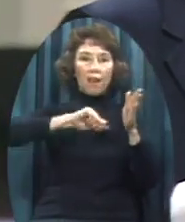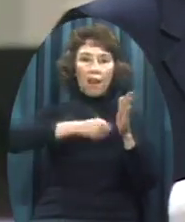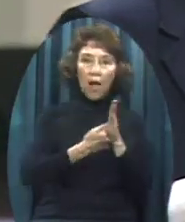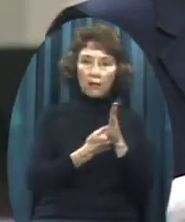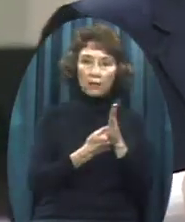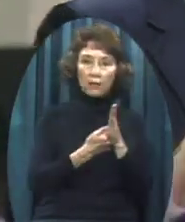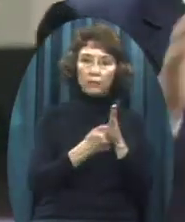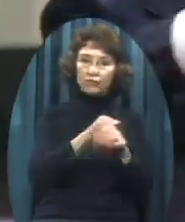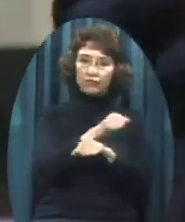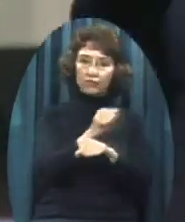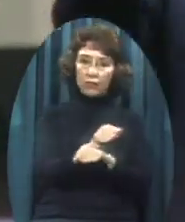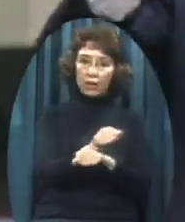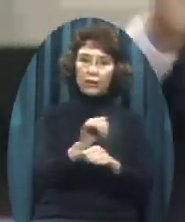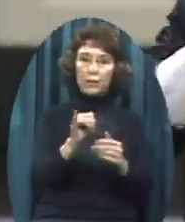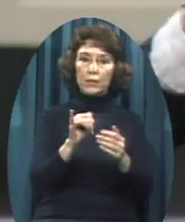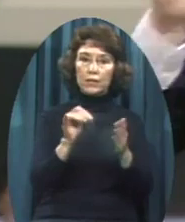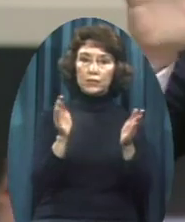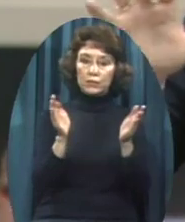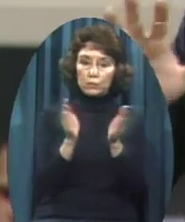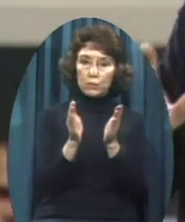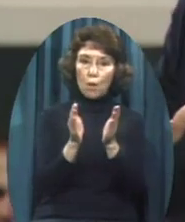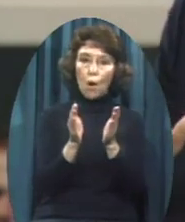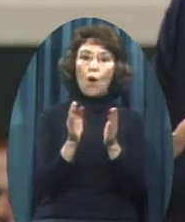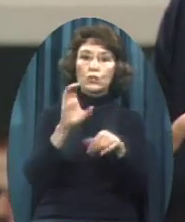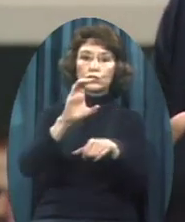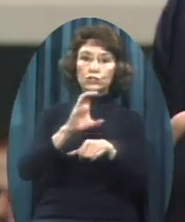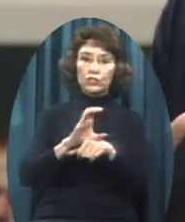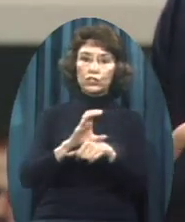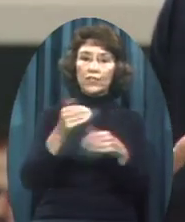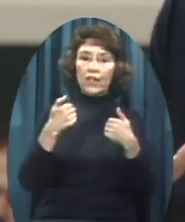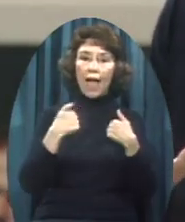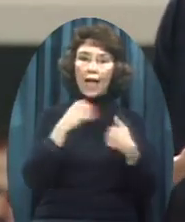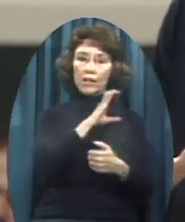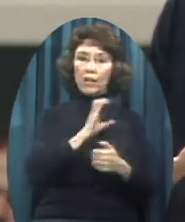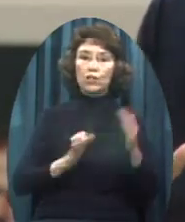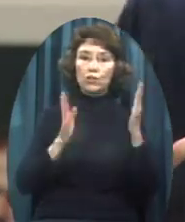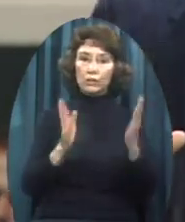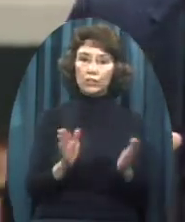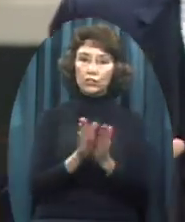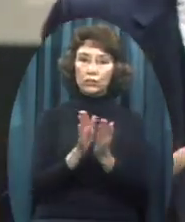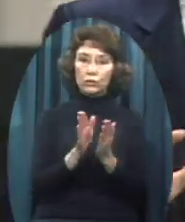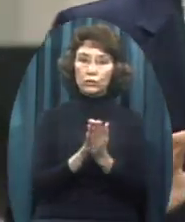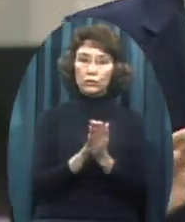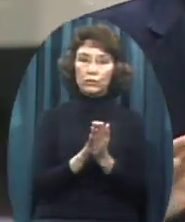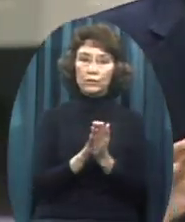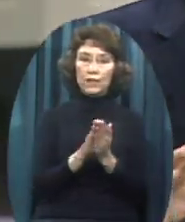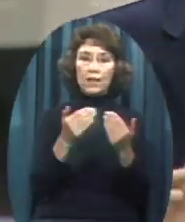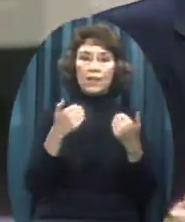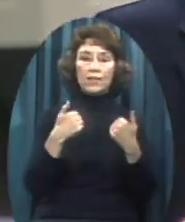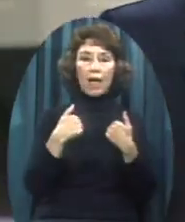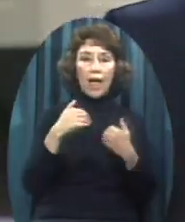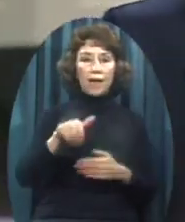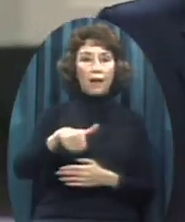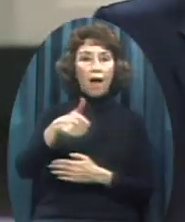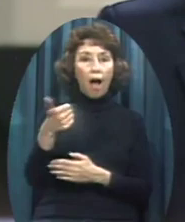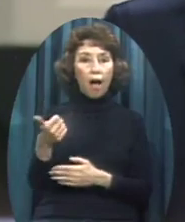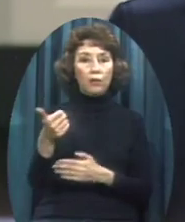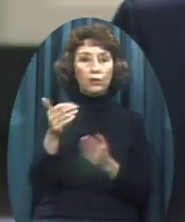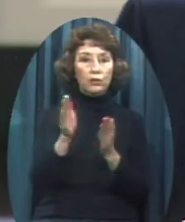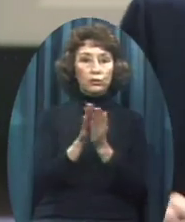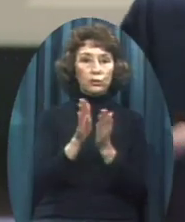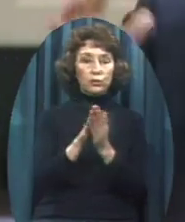in it. They have 20 other non-licensed schools in that state, Christian schools, not licensed by the State Department of